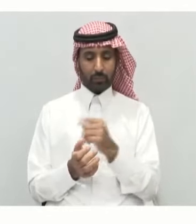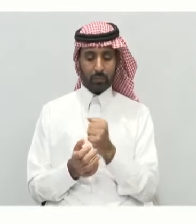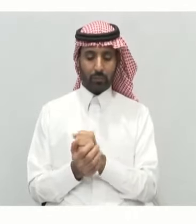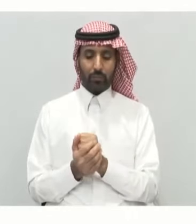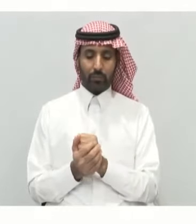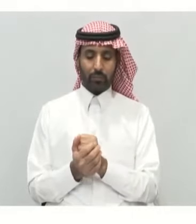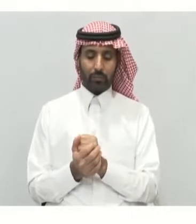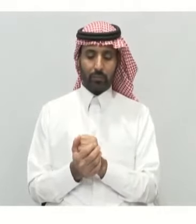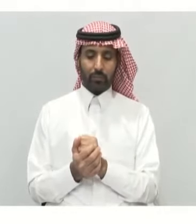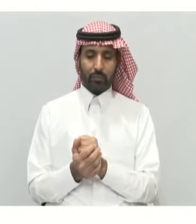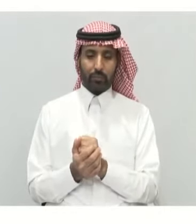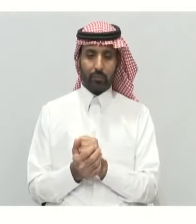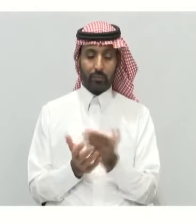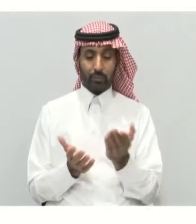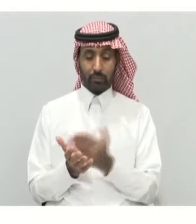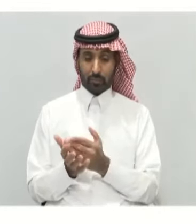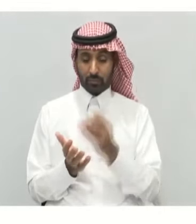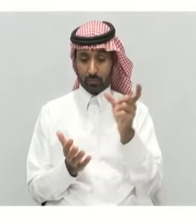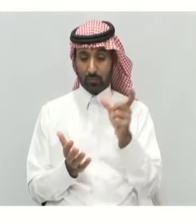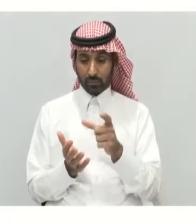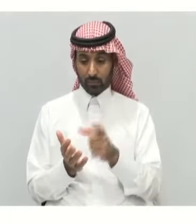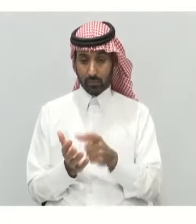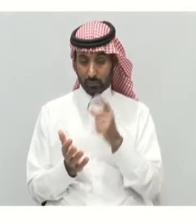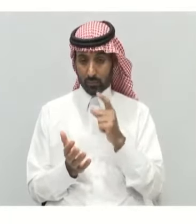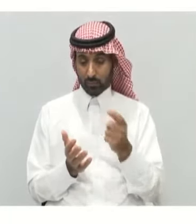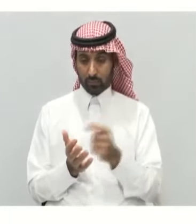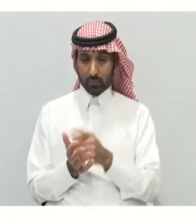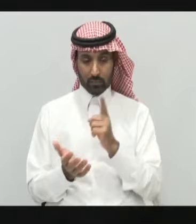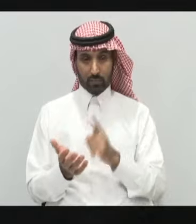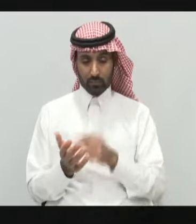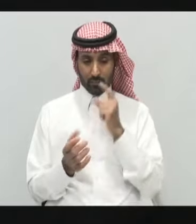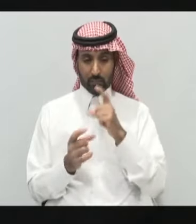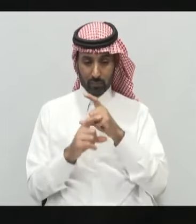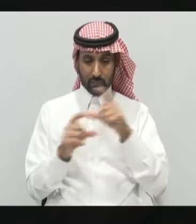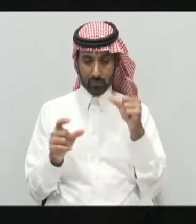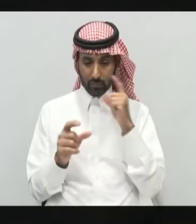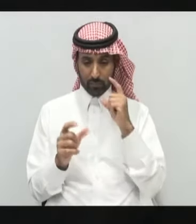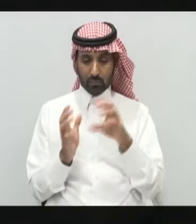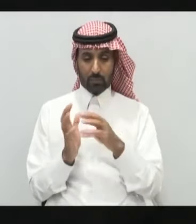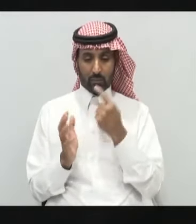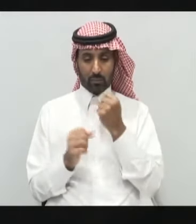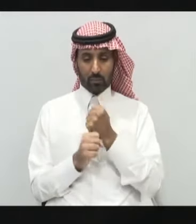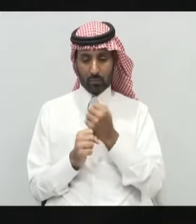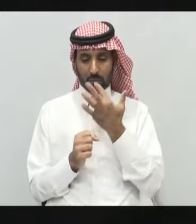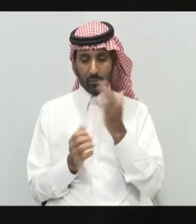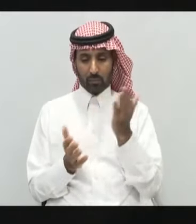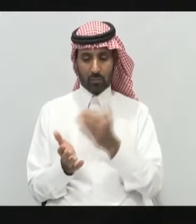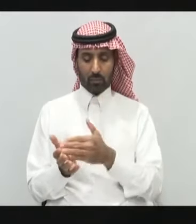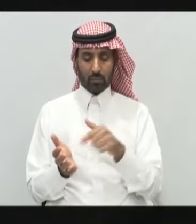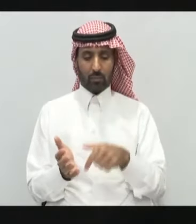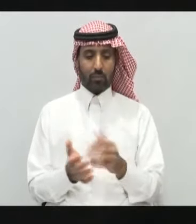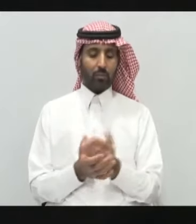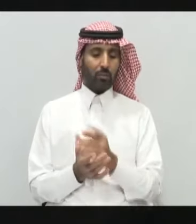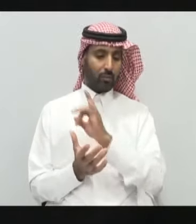she doesn't. So this is how can we make affirmative sentences using the simple present tense and also